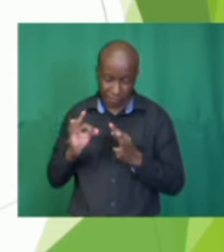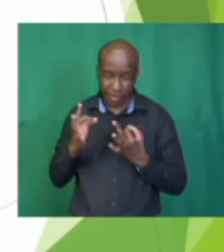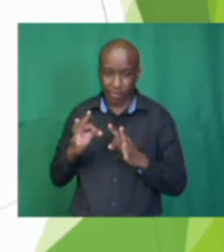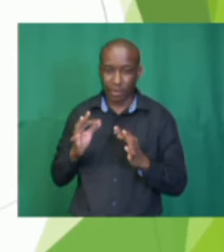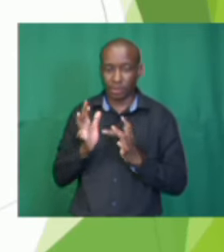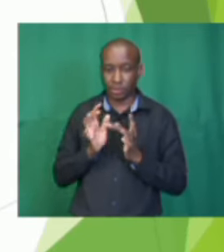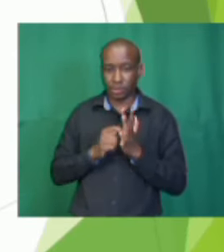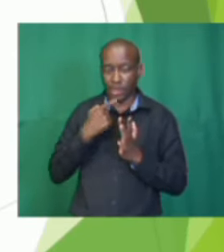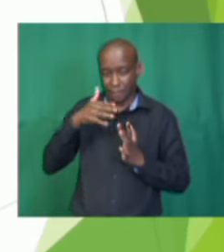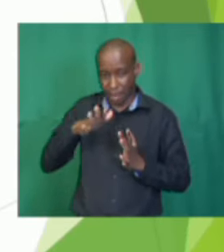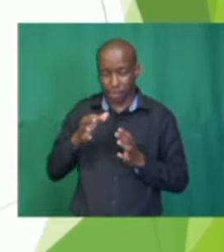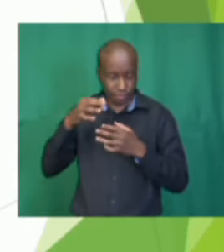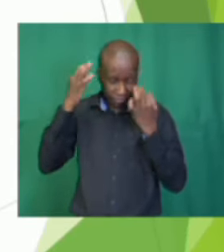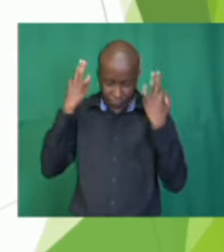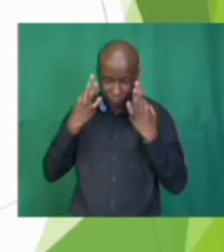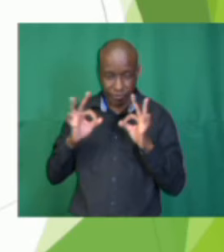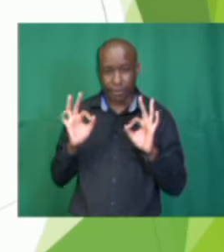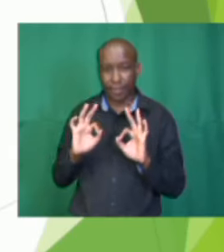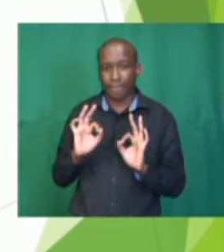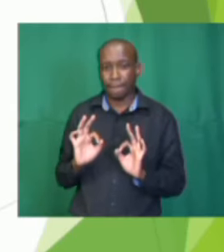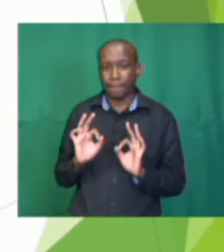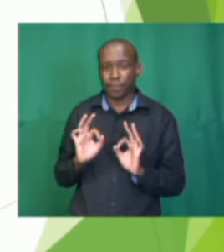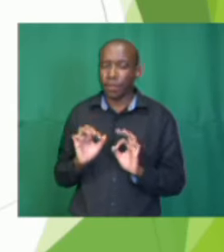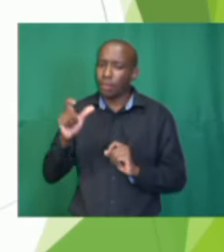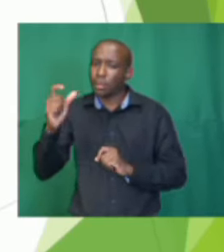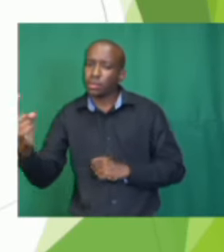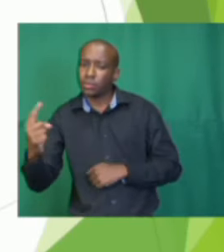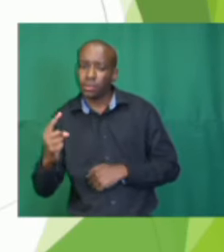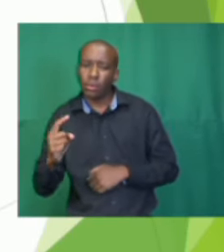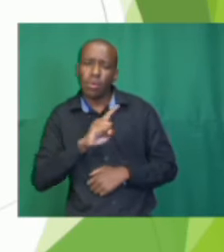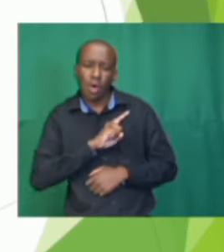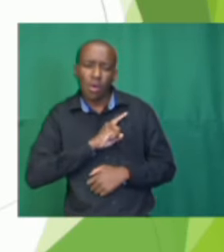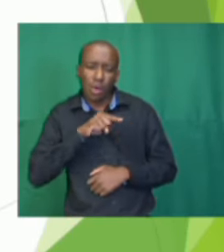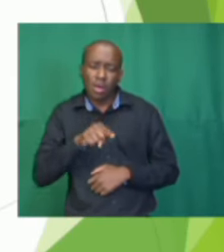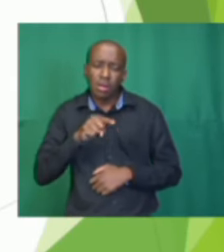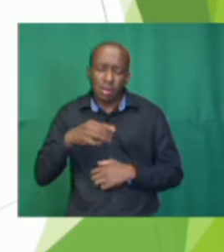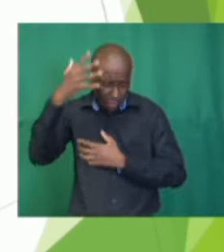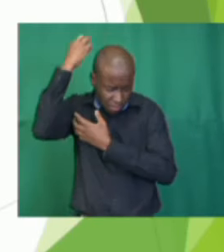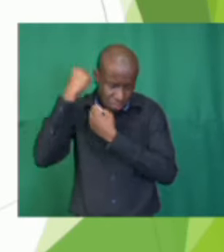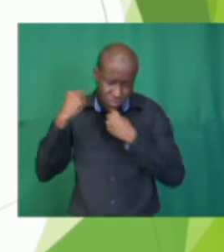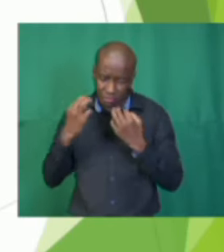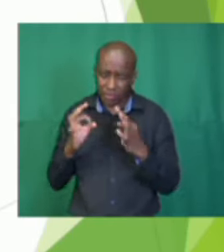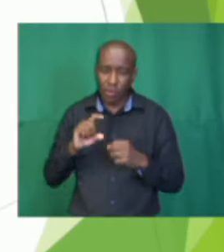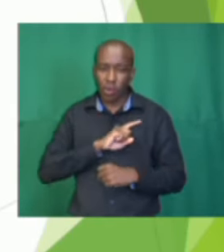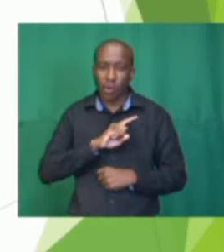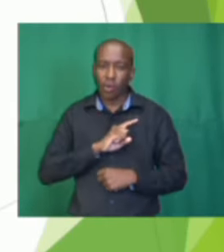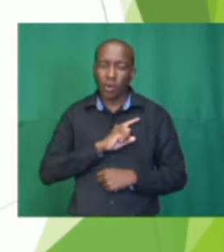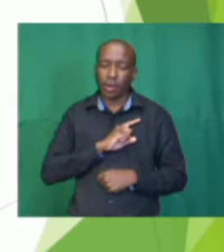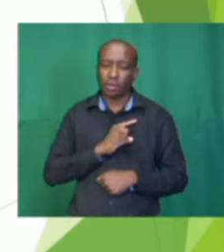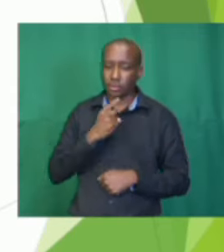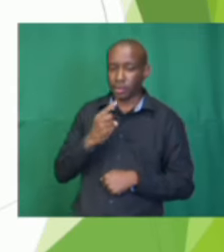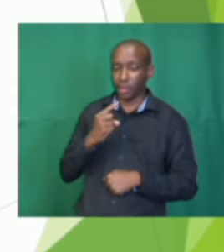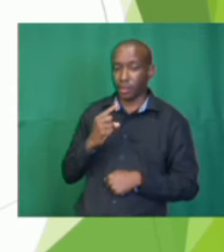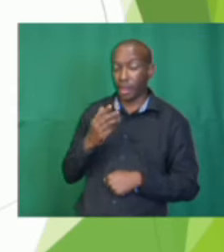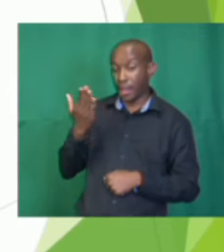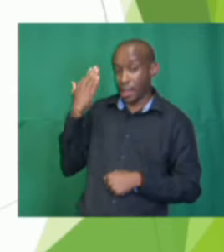do. The owner of the colt asked them, "Why are you untying it?" And they replied, "The